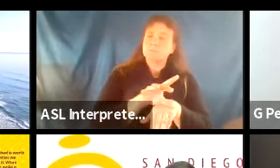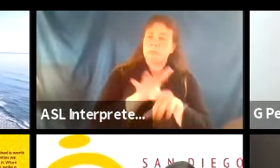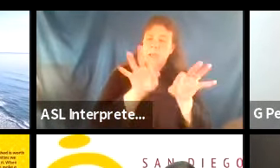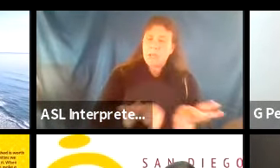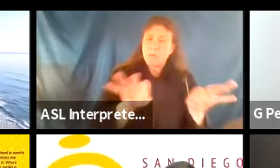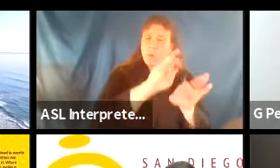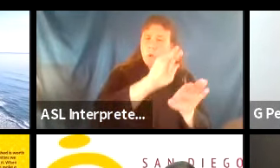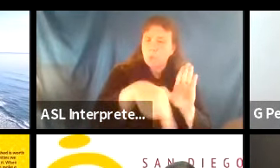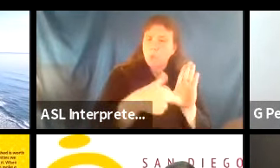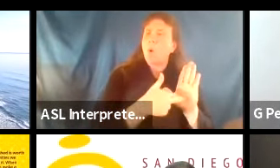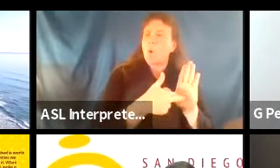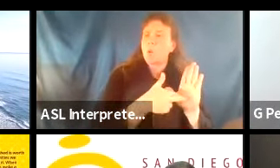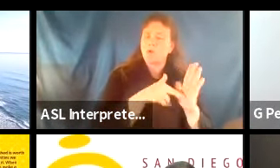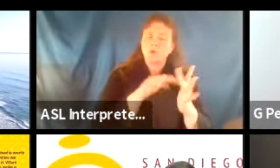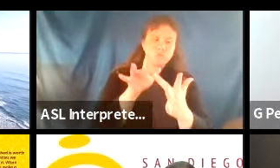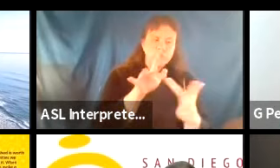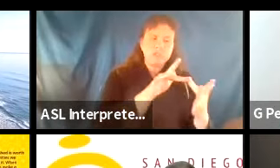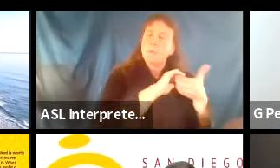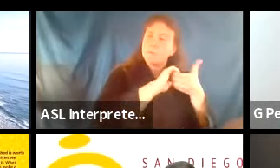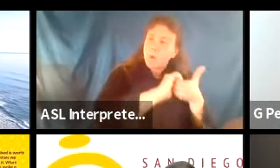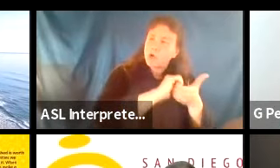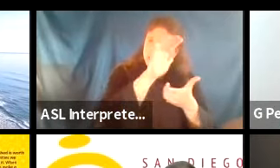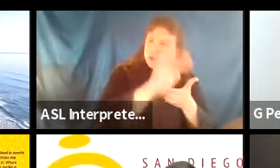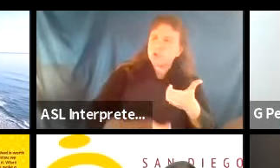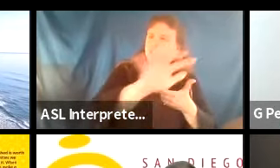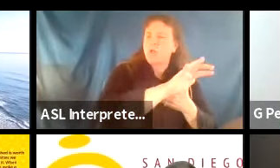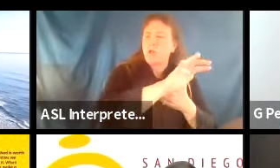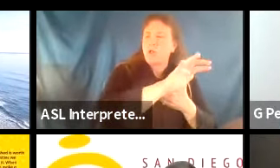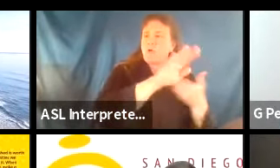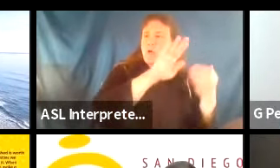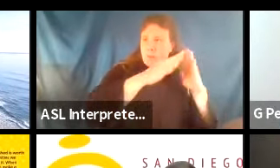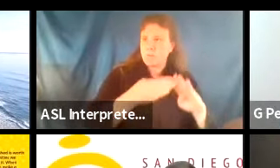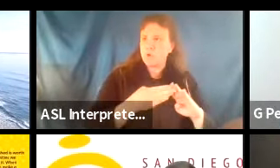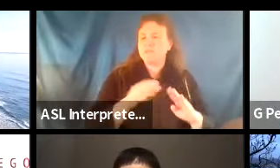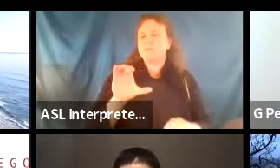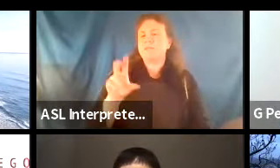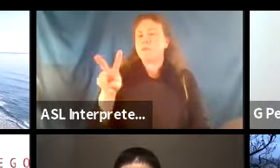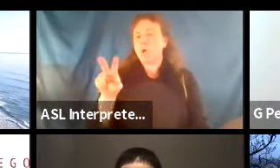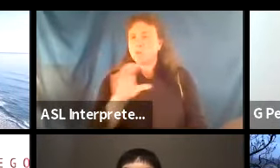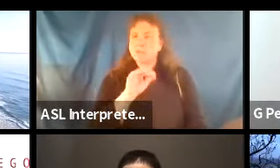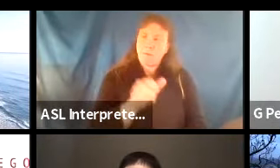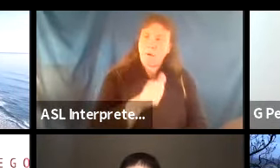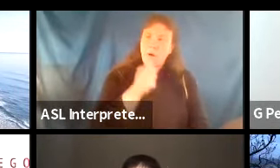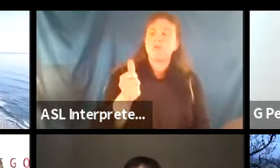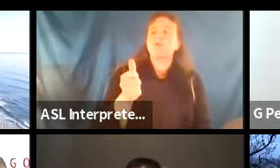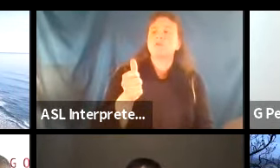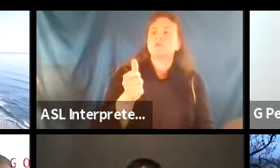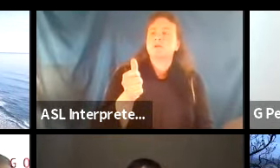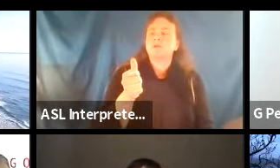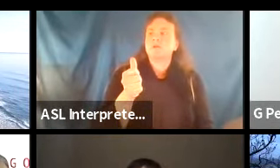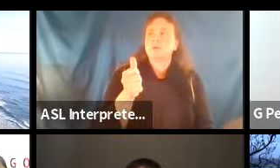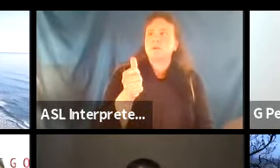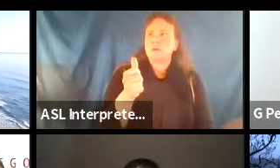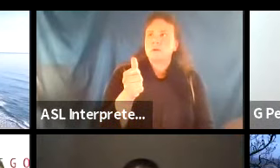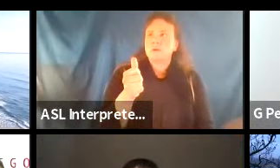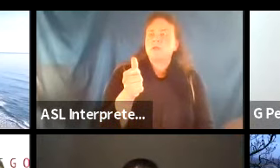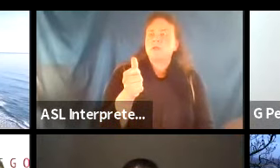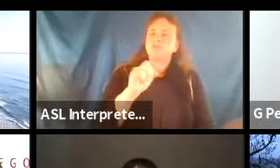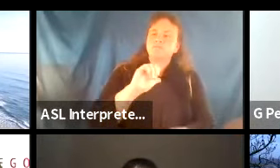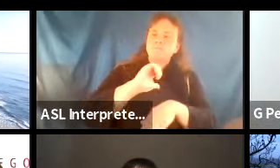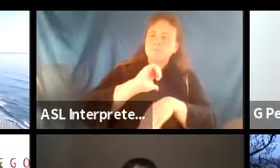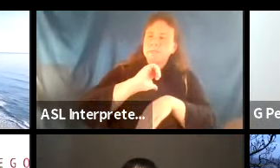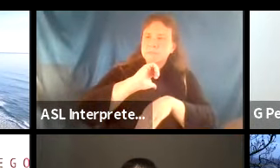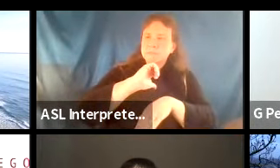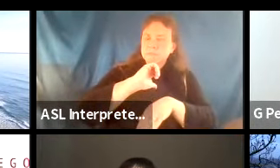communities and partners in the communities, CBOs and others, to give them a platform for scheduling and